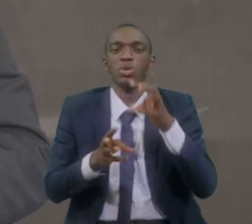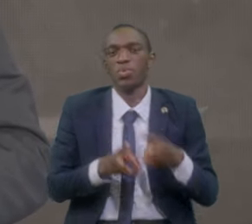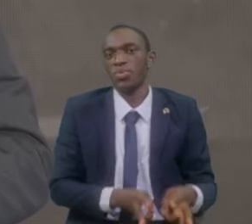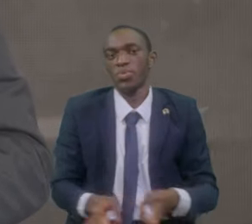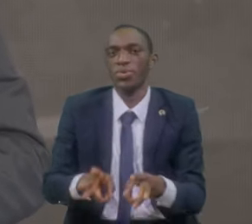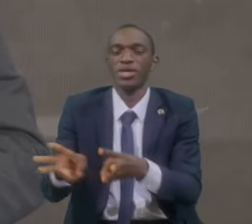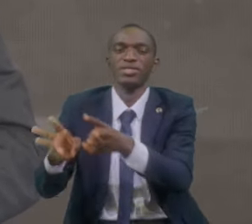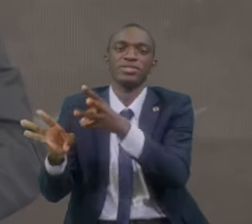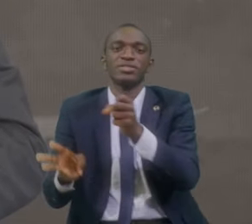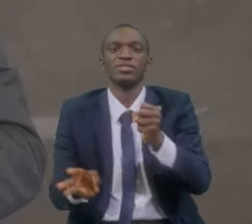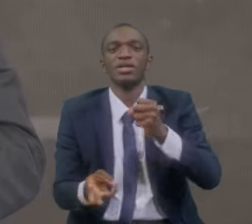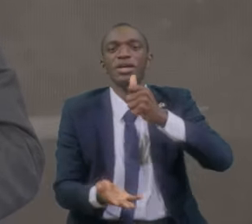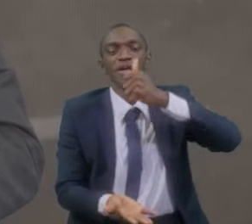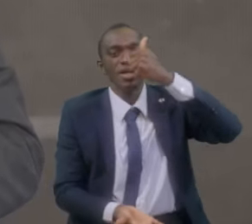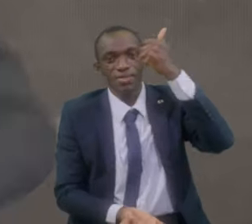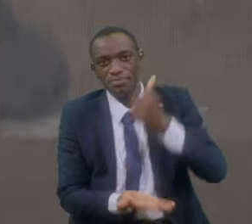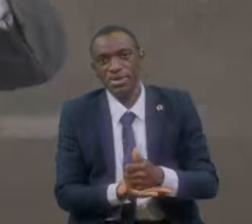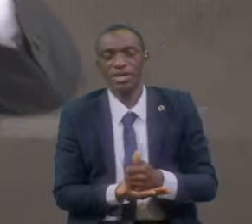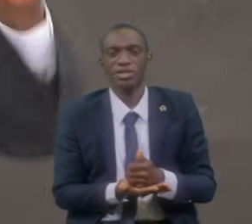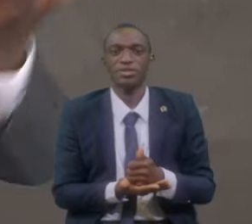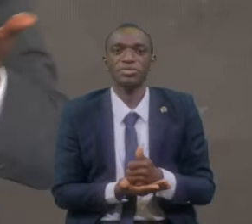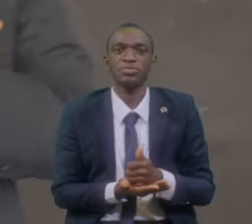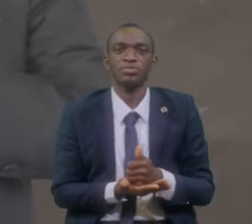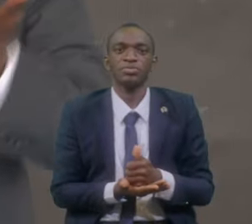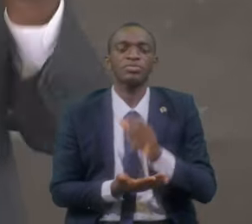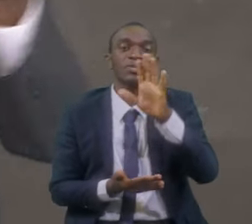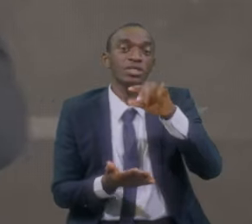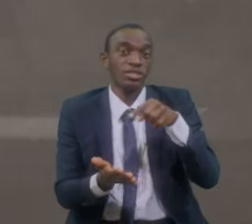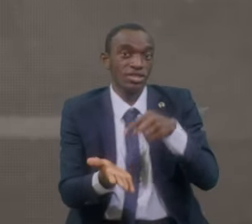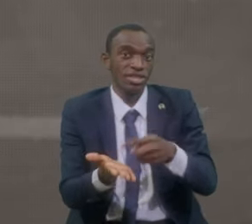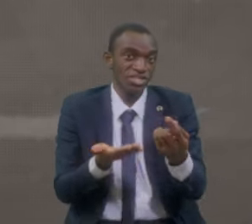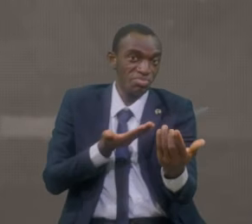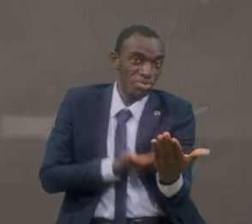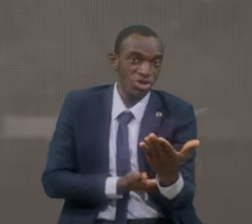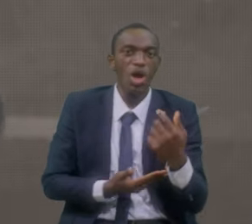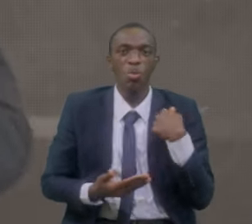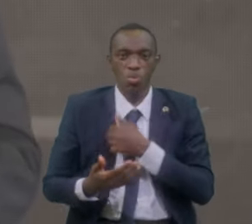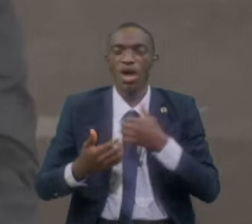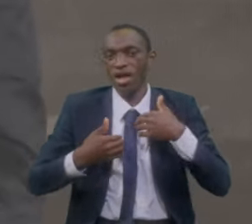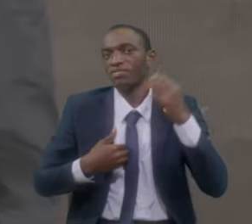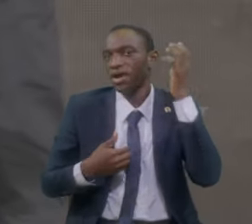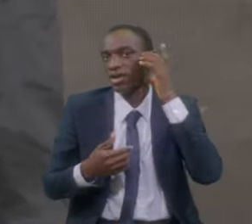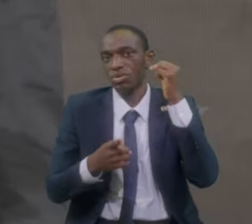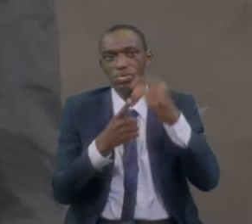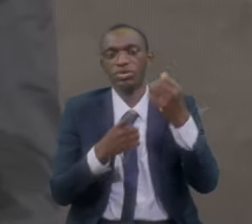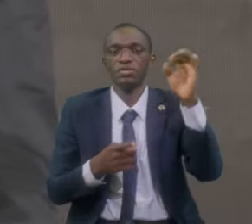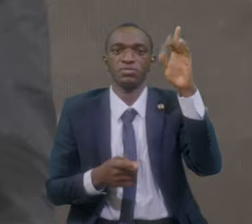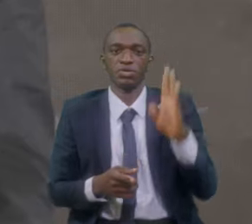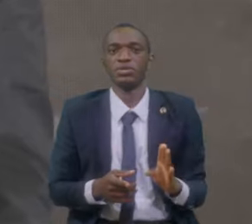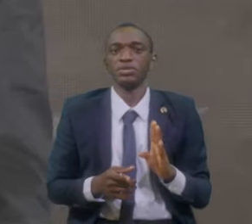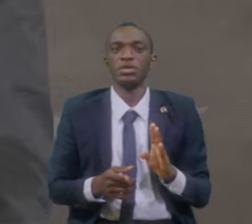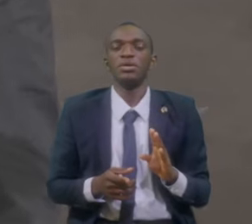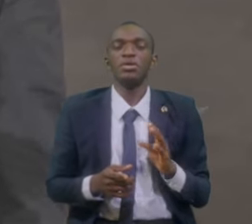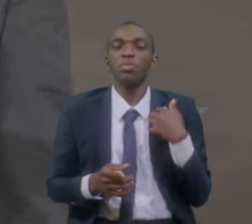thy ways. Amen. This morning, we've heard the word of God. We look on